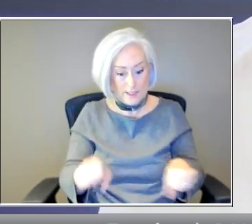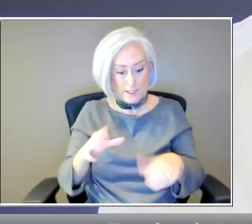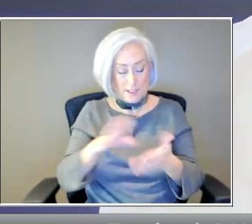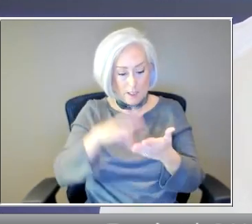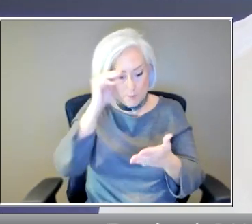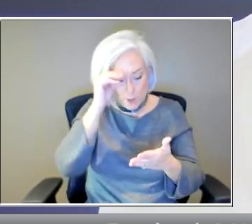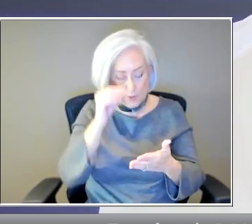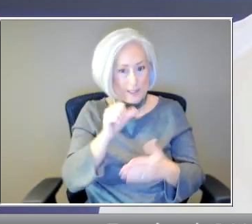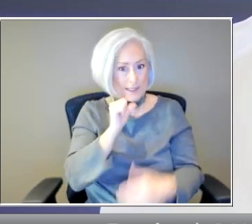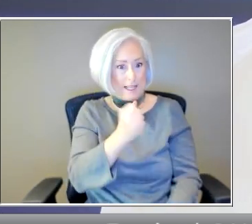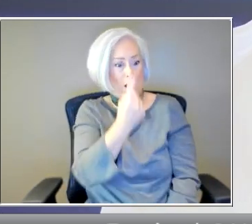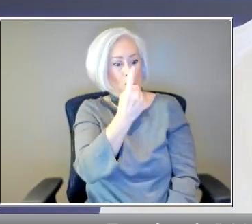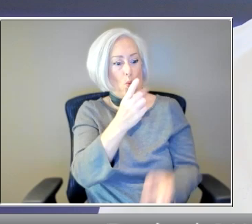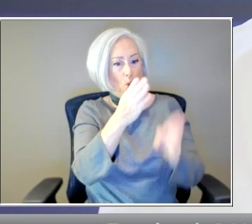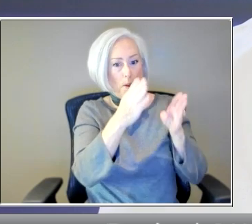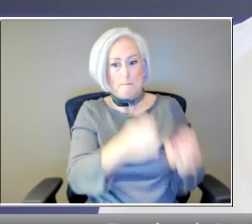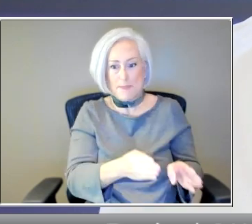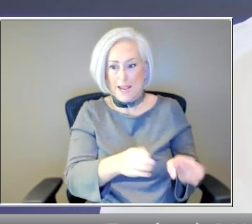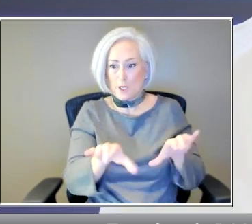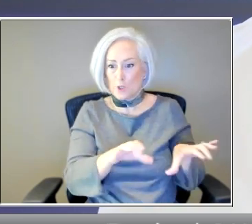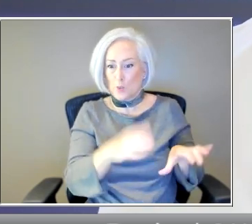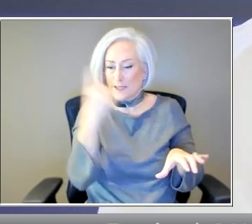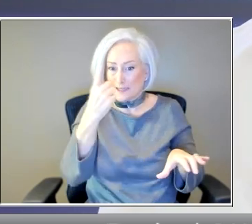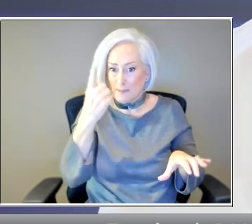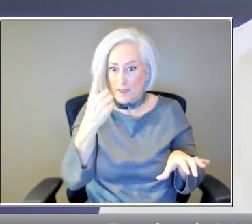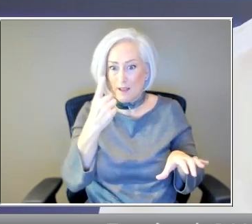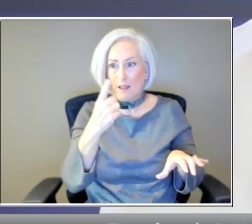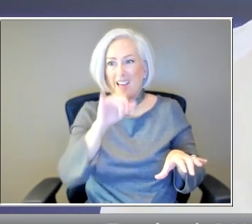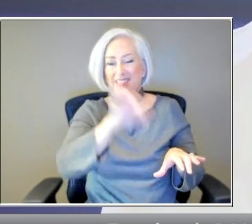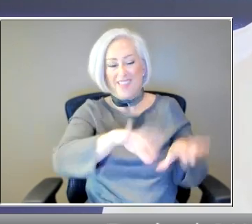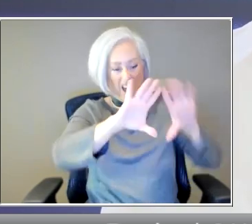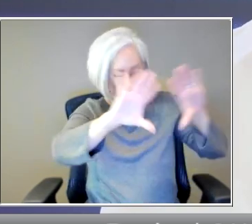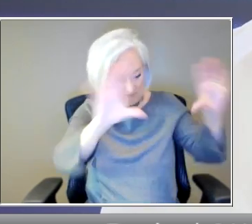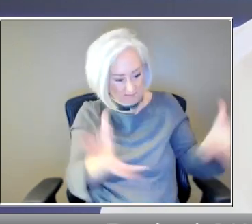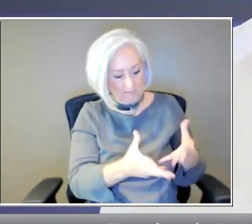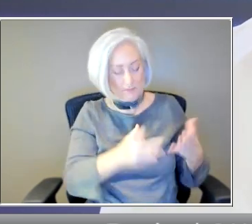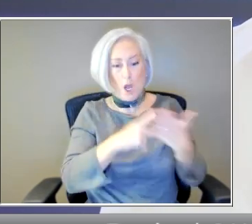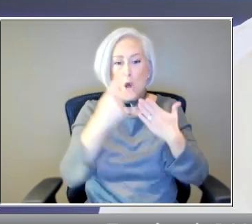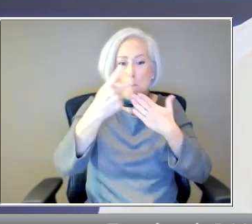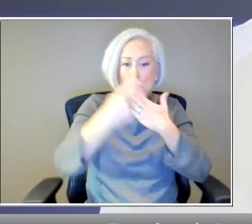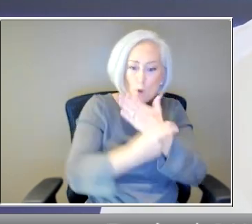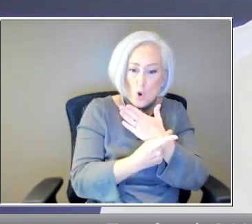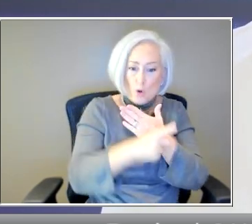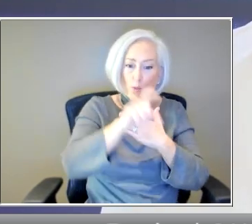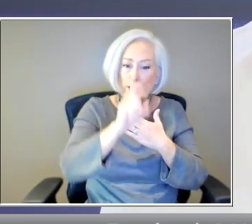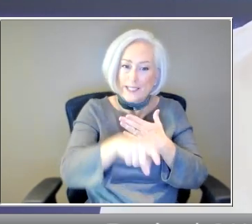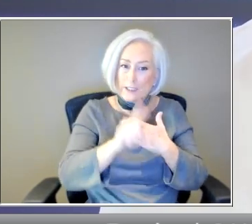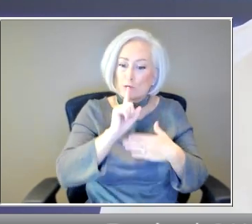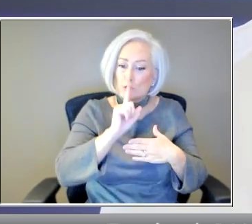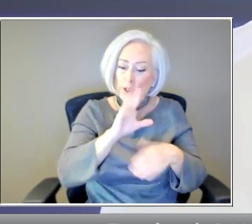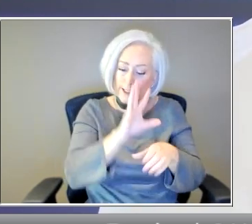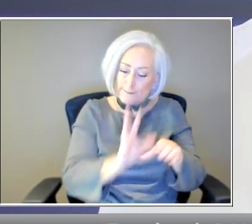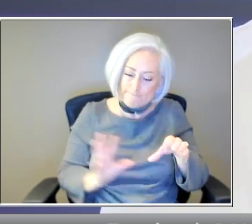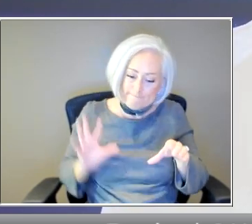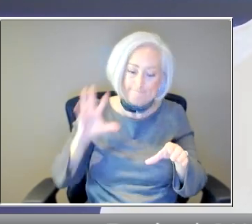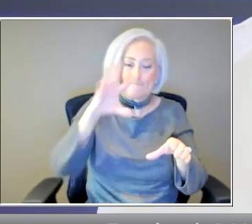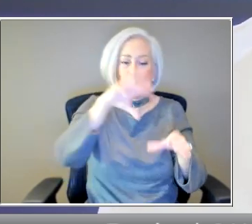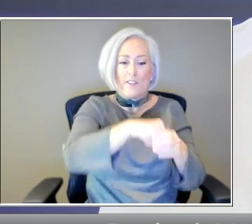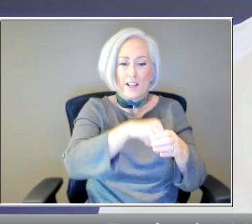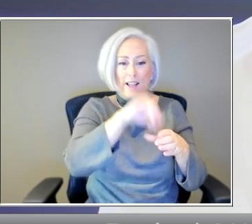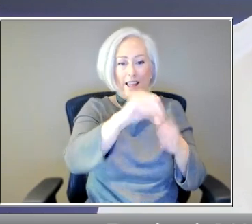something. Right. This is a program. We need to invest in a program, and the program has grown in leaps and